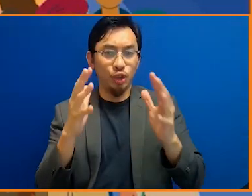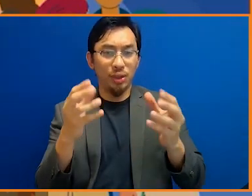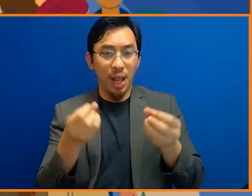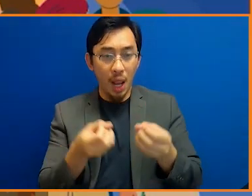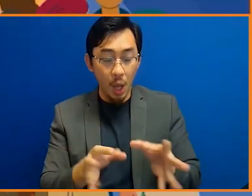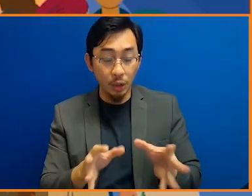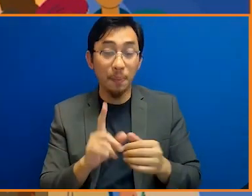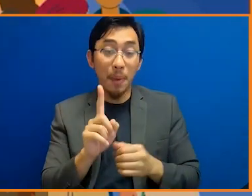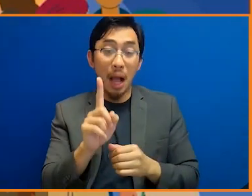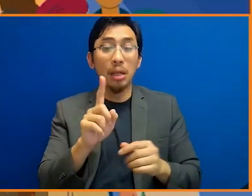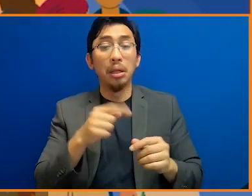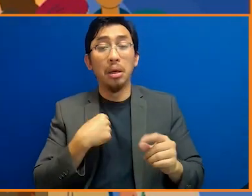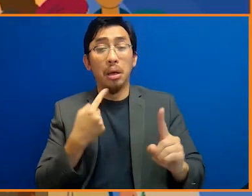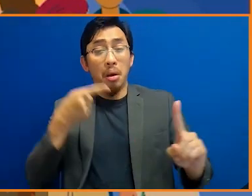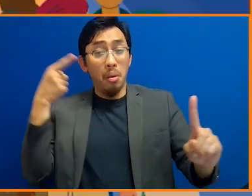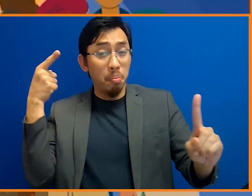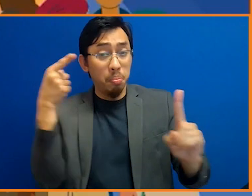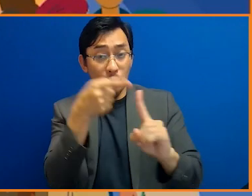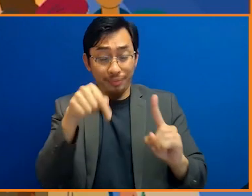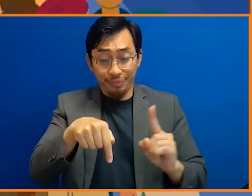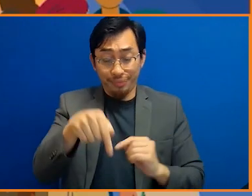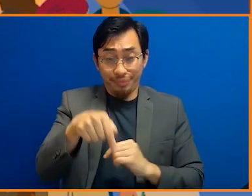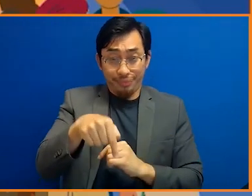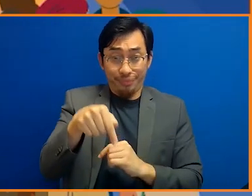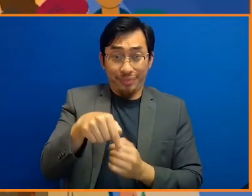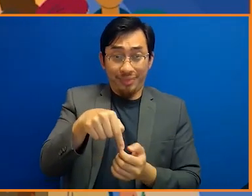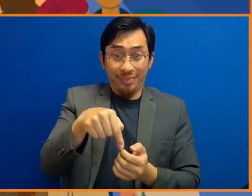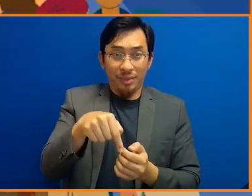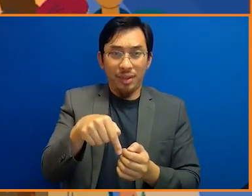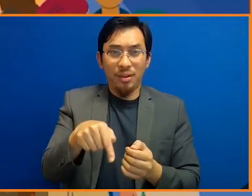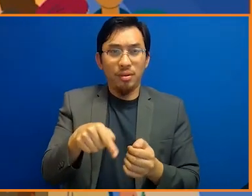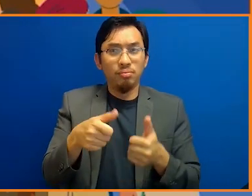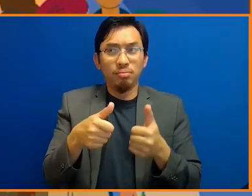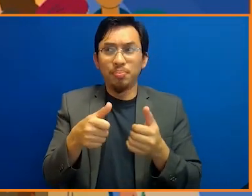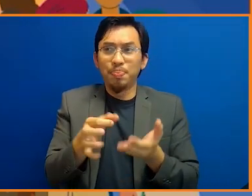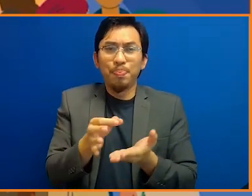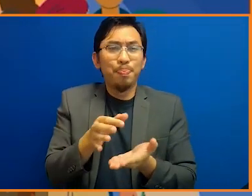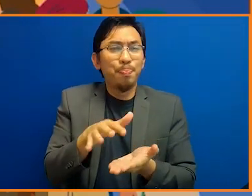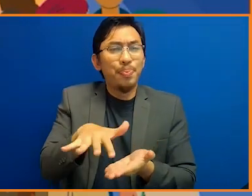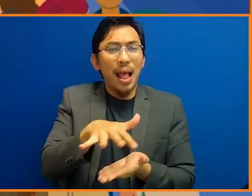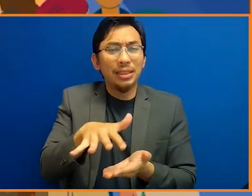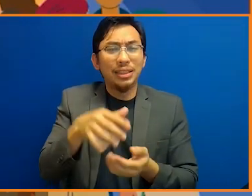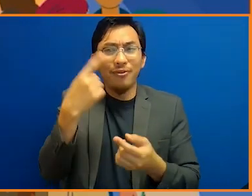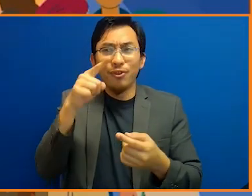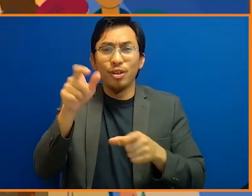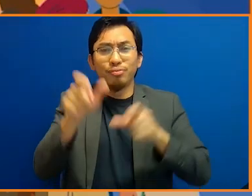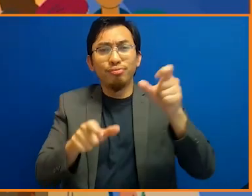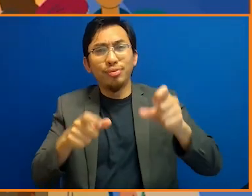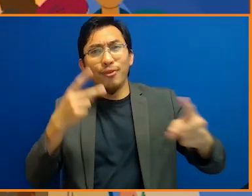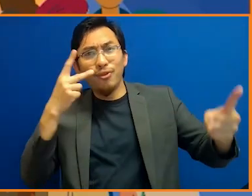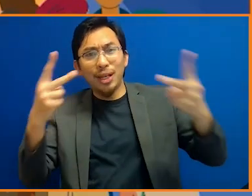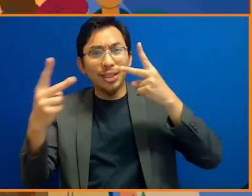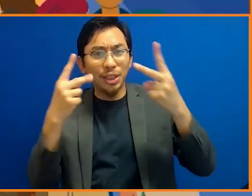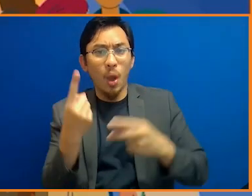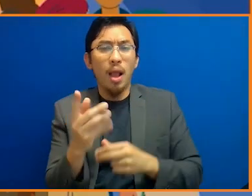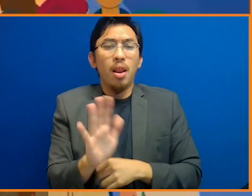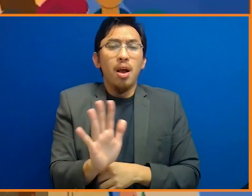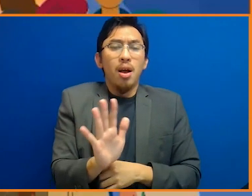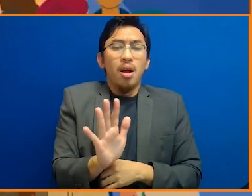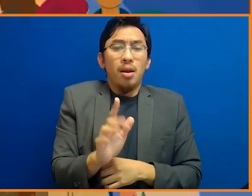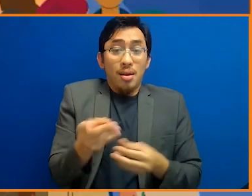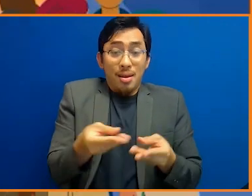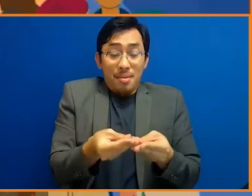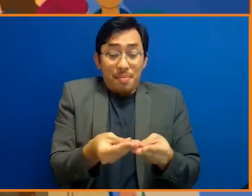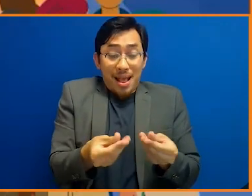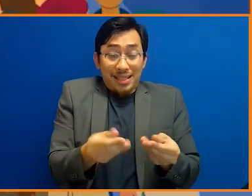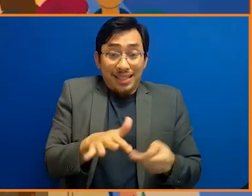the main purpose of this area is recreation, the tourist sightseeing spot. So